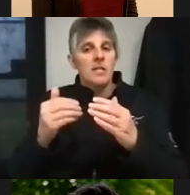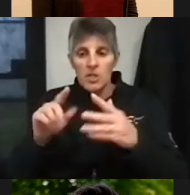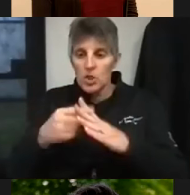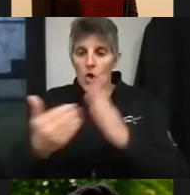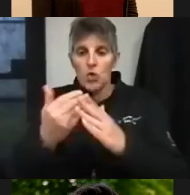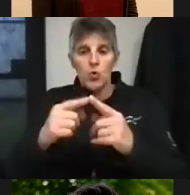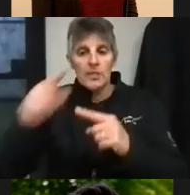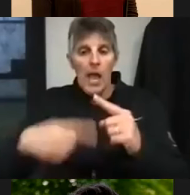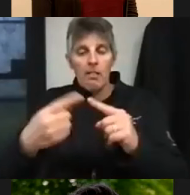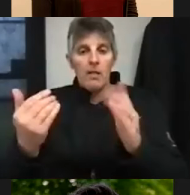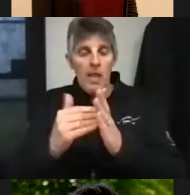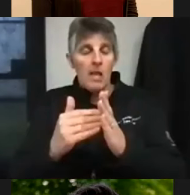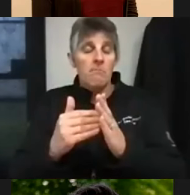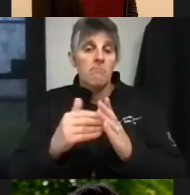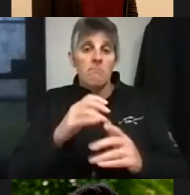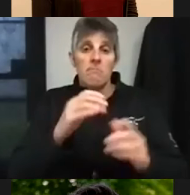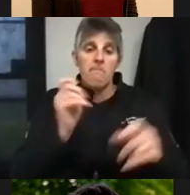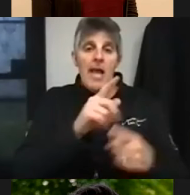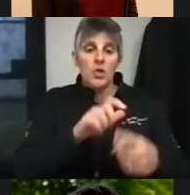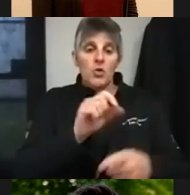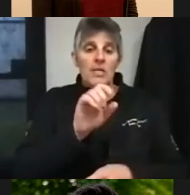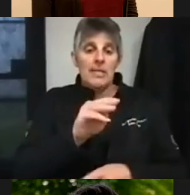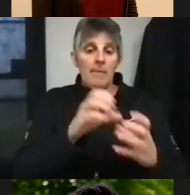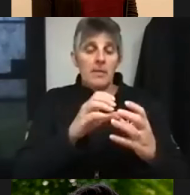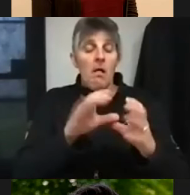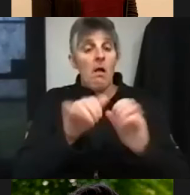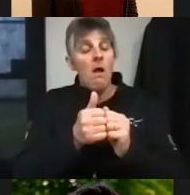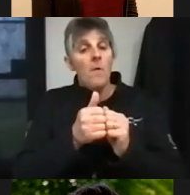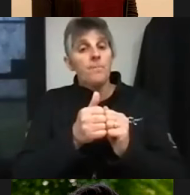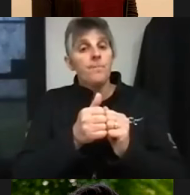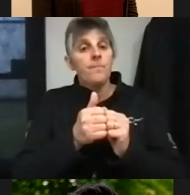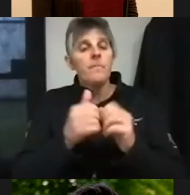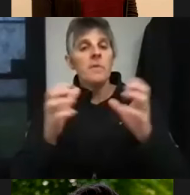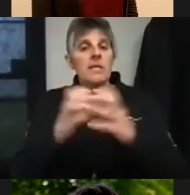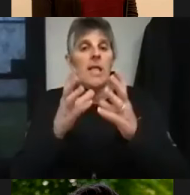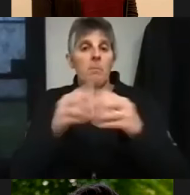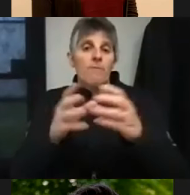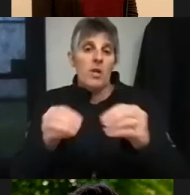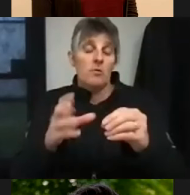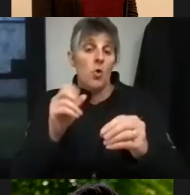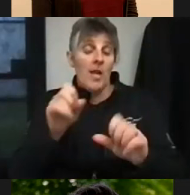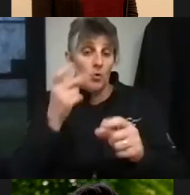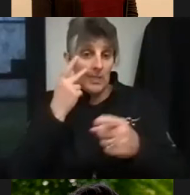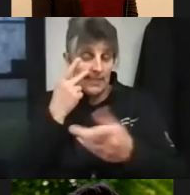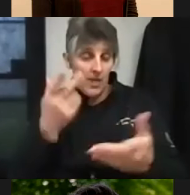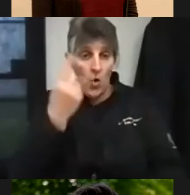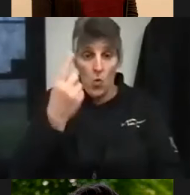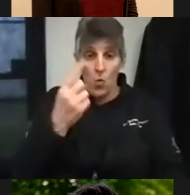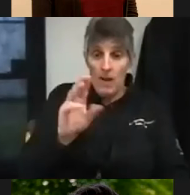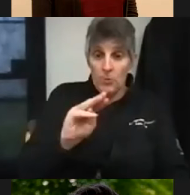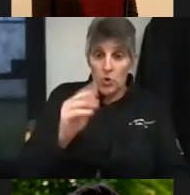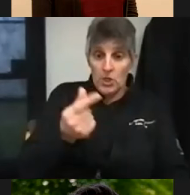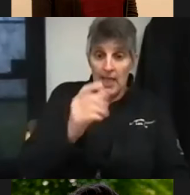basically re-enter the stem cell state, manifest by the cell proliferation. So as you can see here, one mirror glial